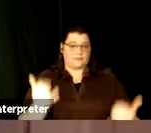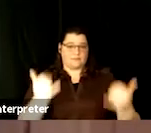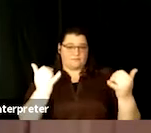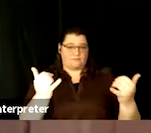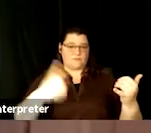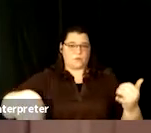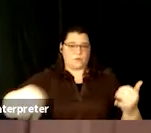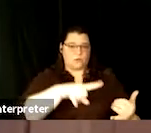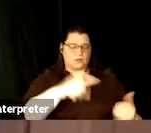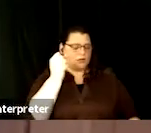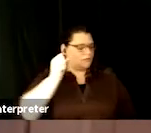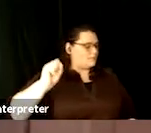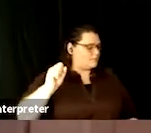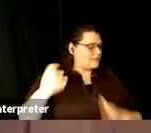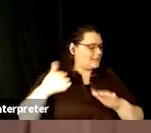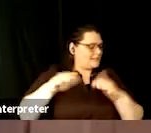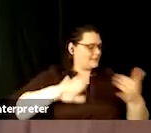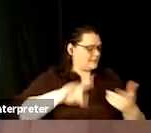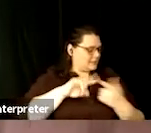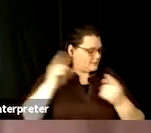Hear what the Spirit is saying to God's people.